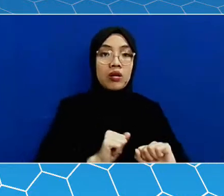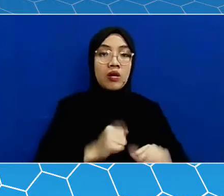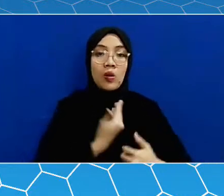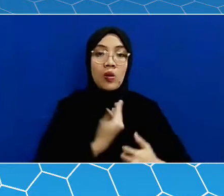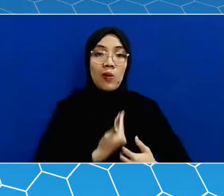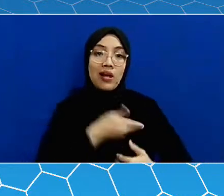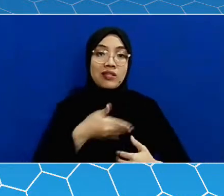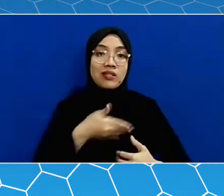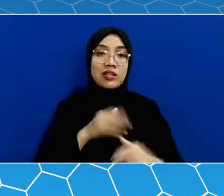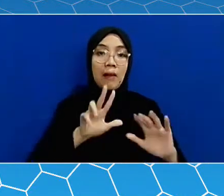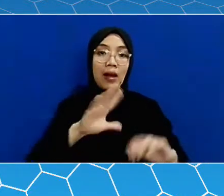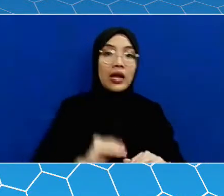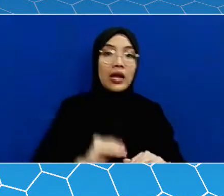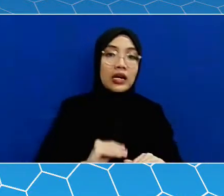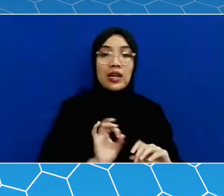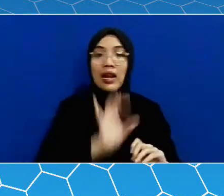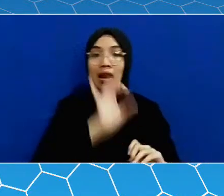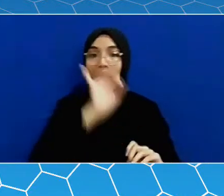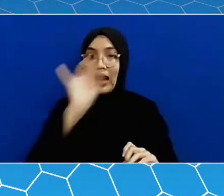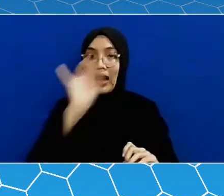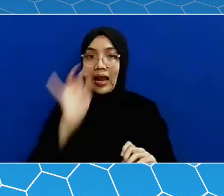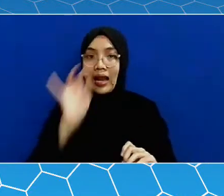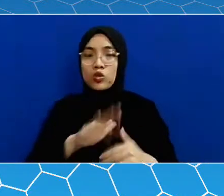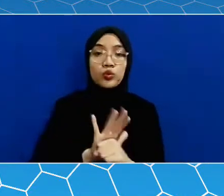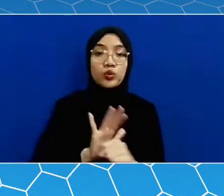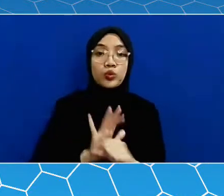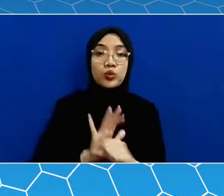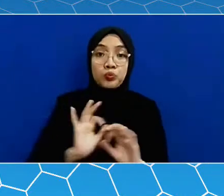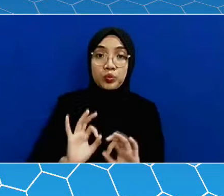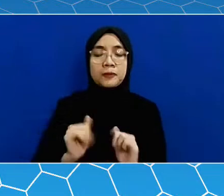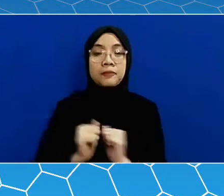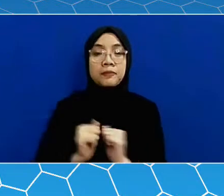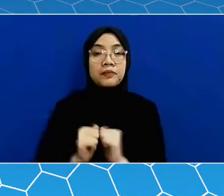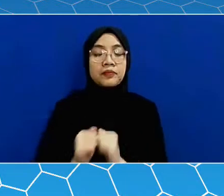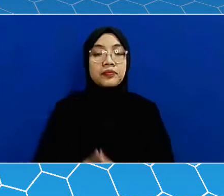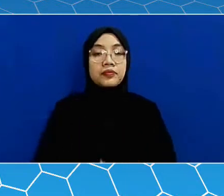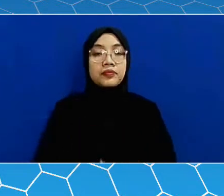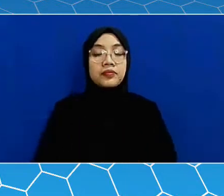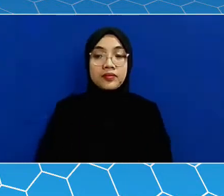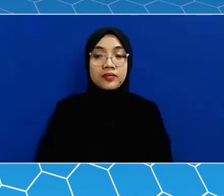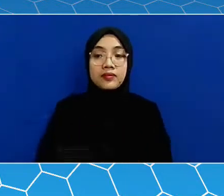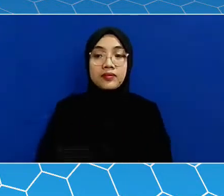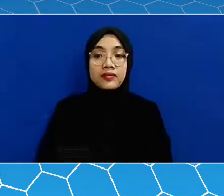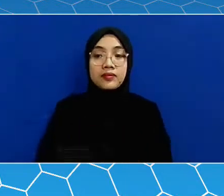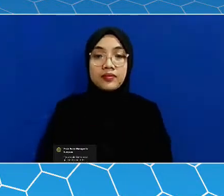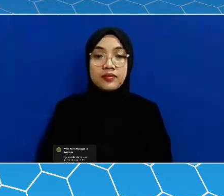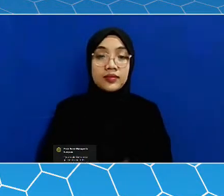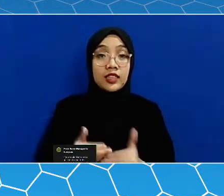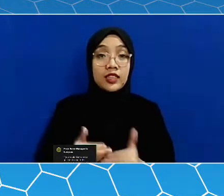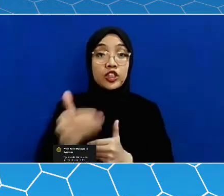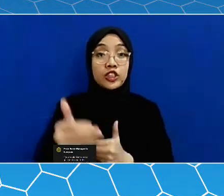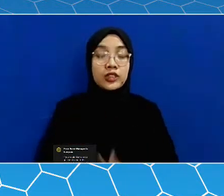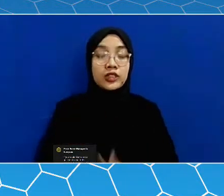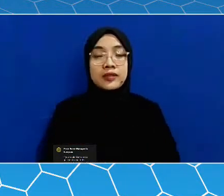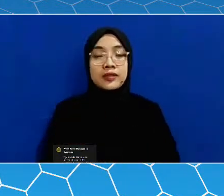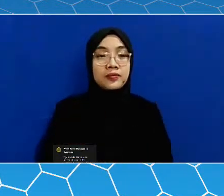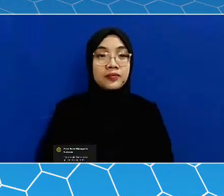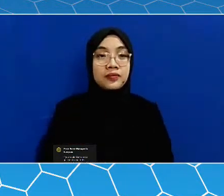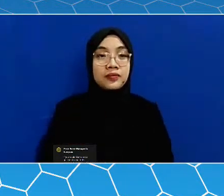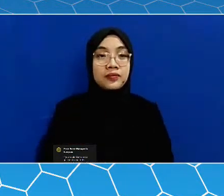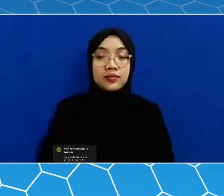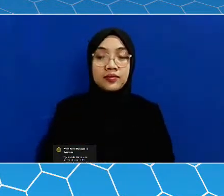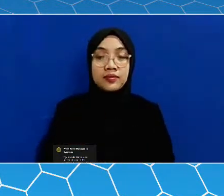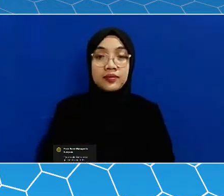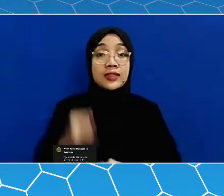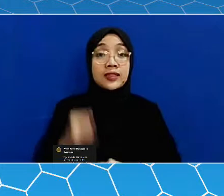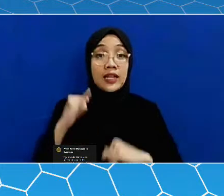is encouraging. Next slide, please. And finally, who benefits